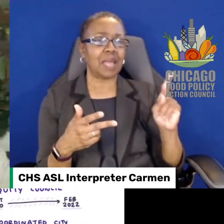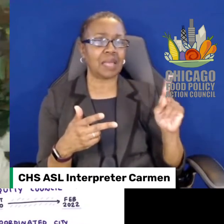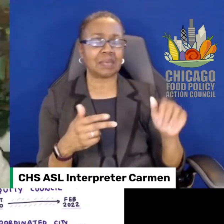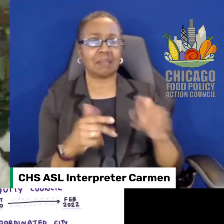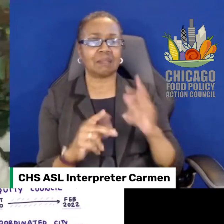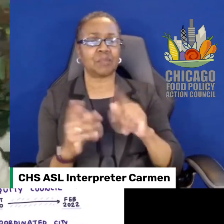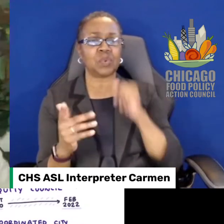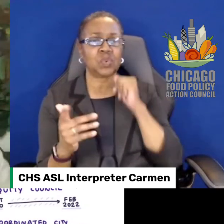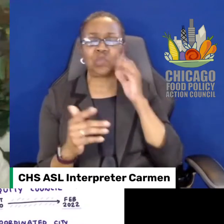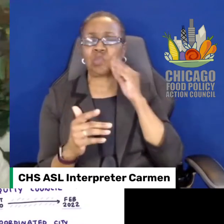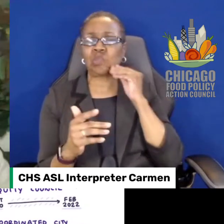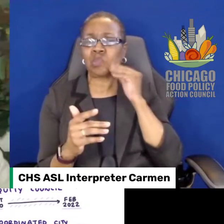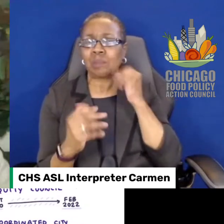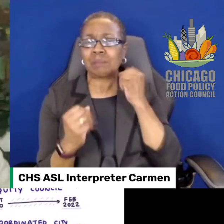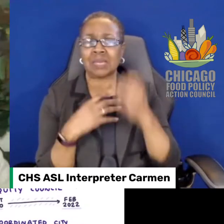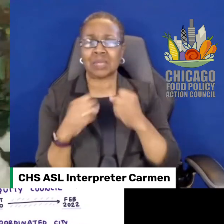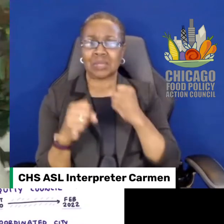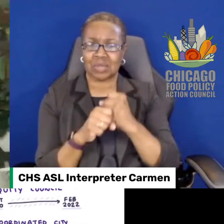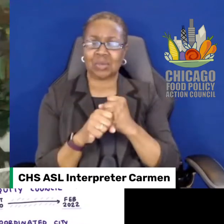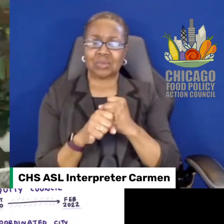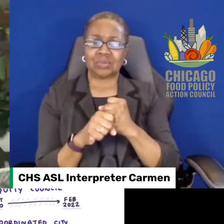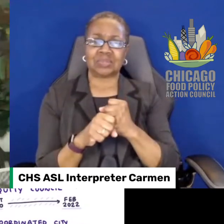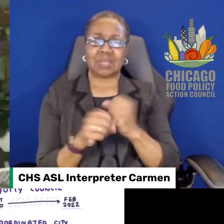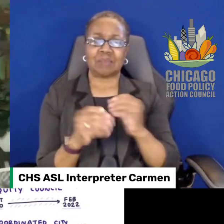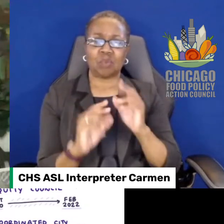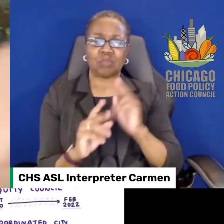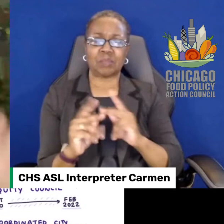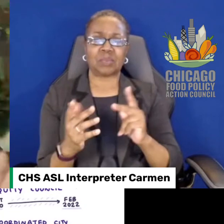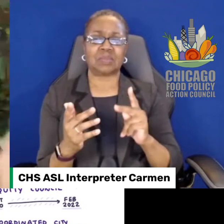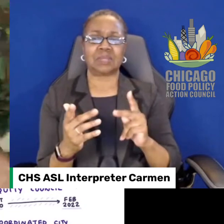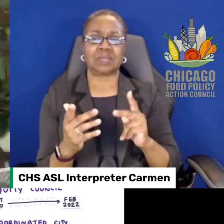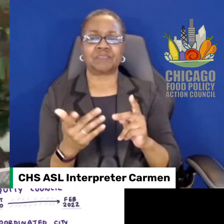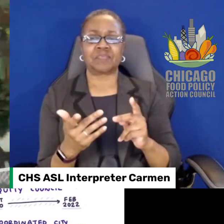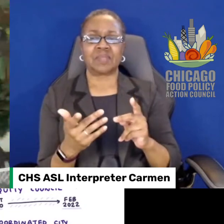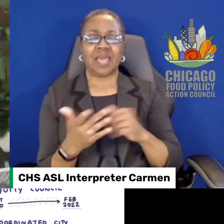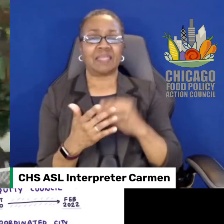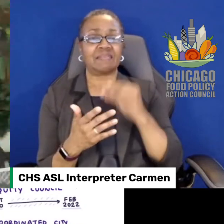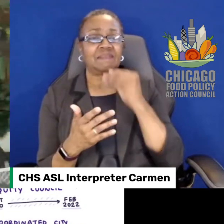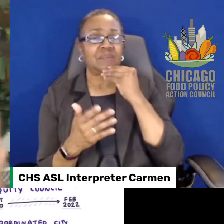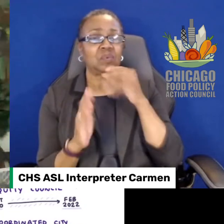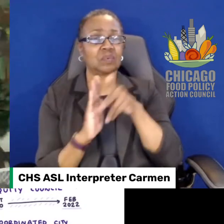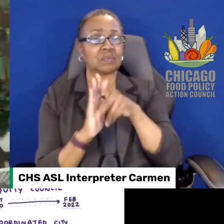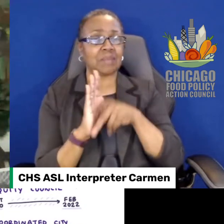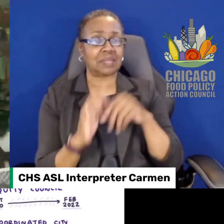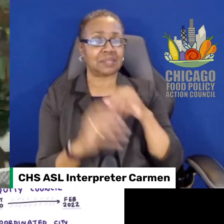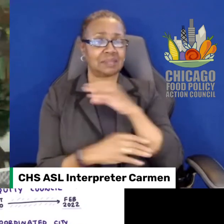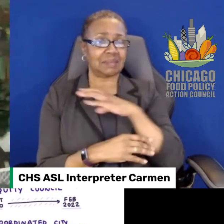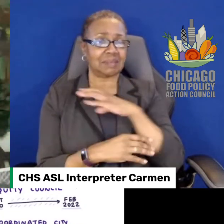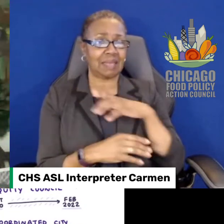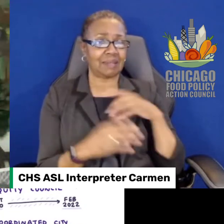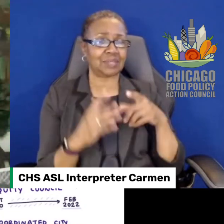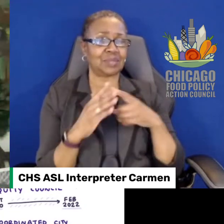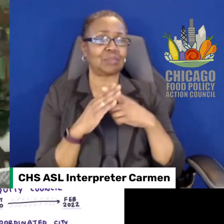other folks. And kind of at the Food Policy Council began